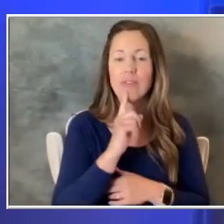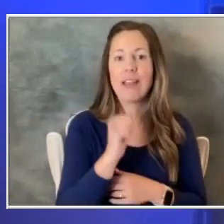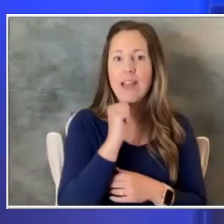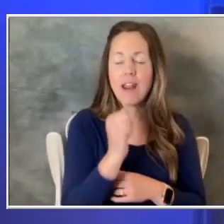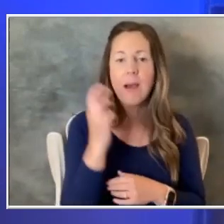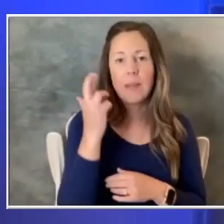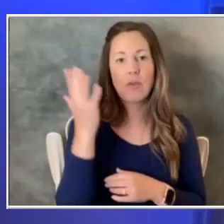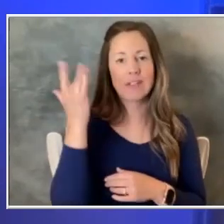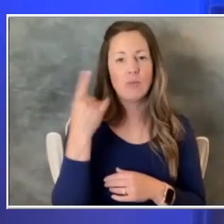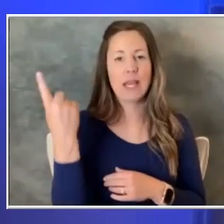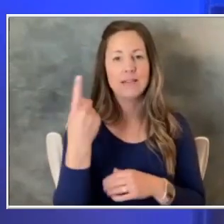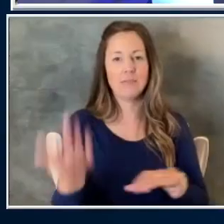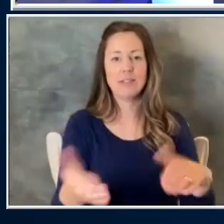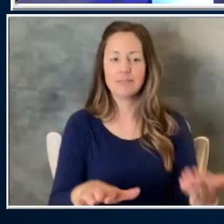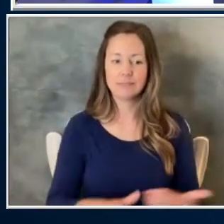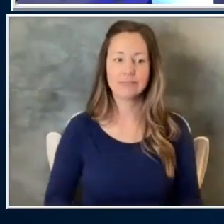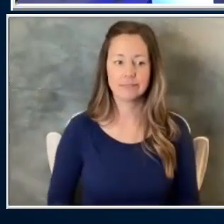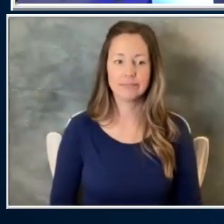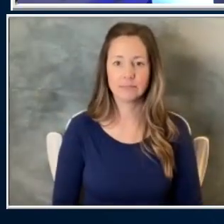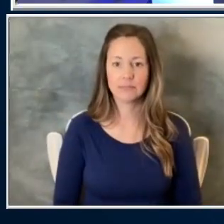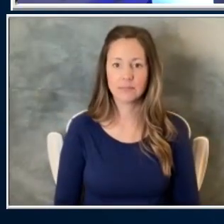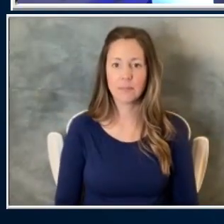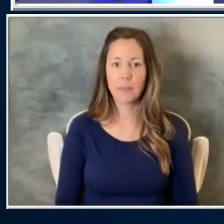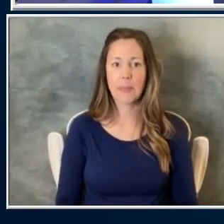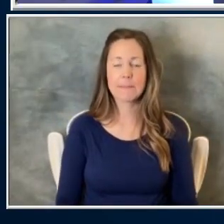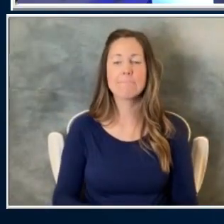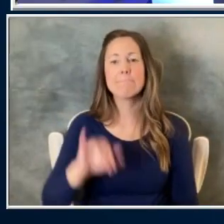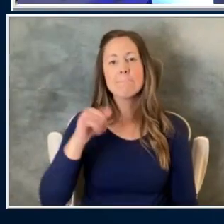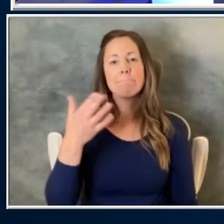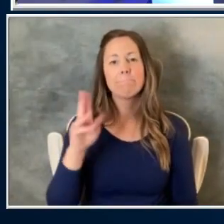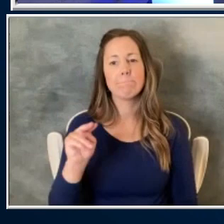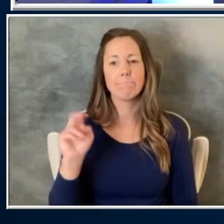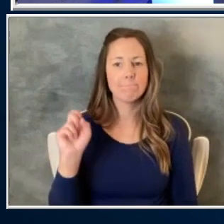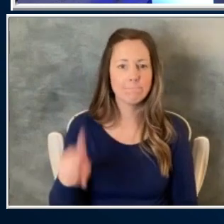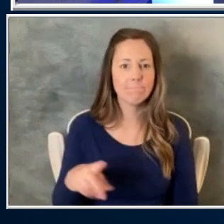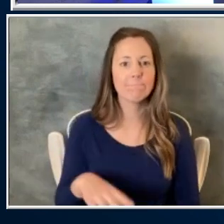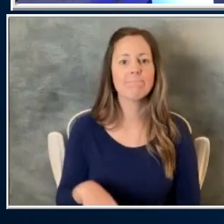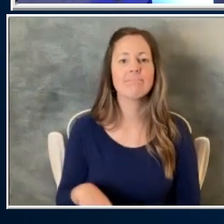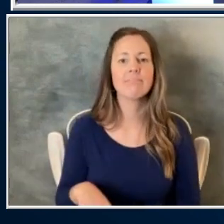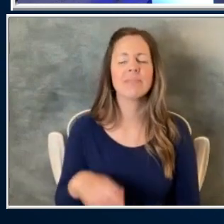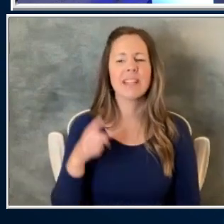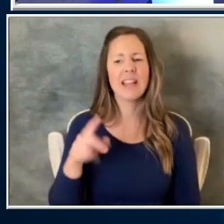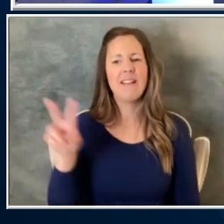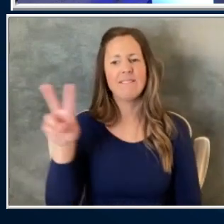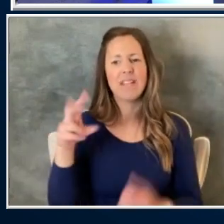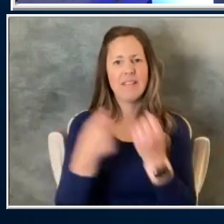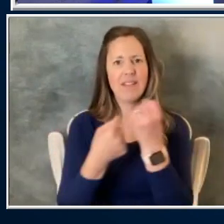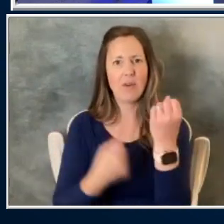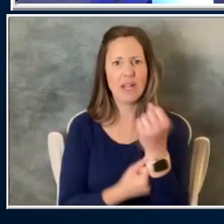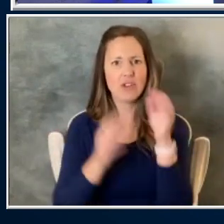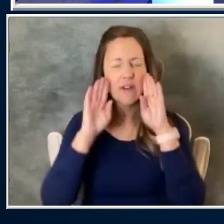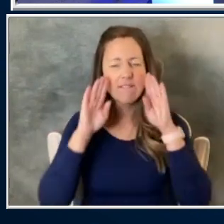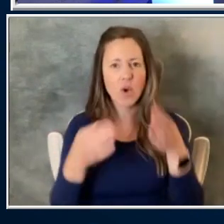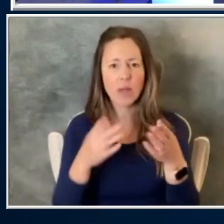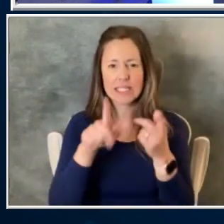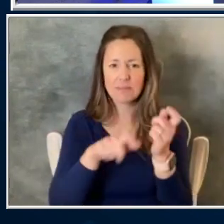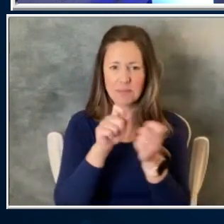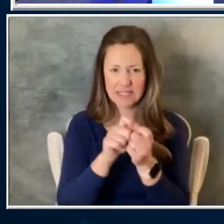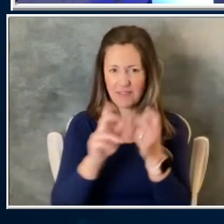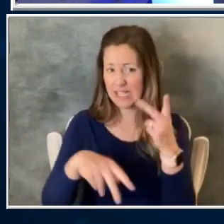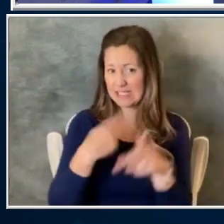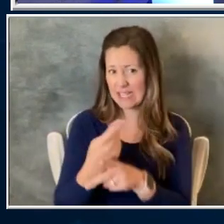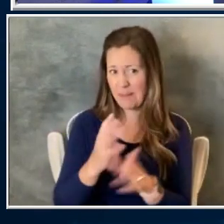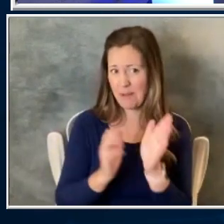someone's life is shortened. John, question for you. Reese wants to know, does the V Foundation focus on a specific type of